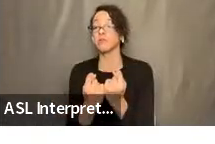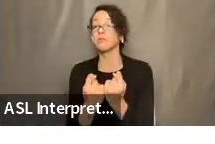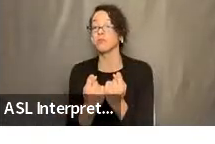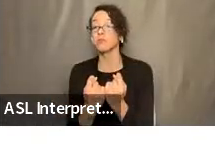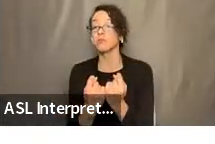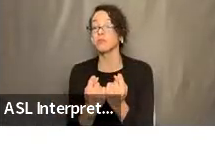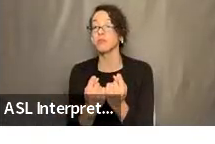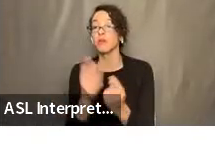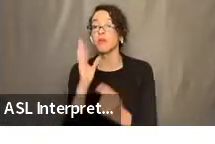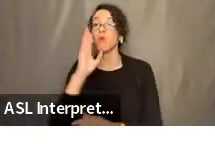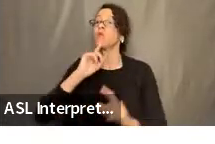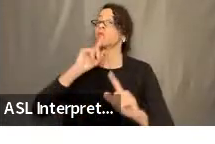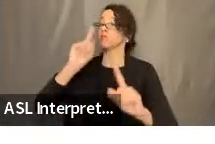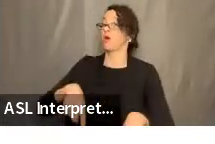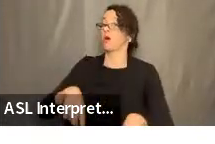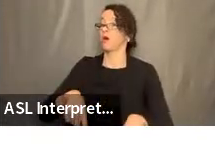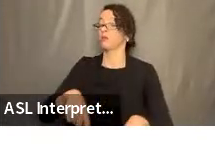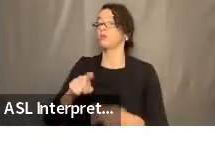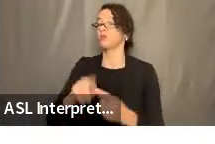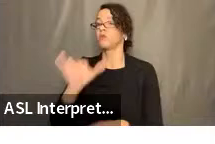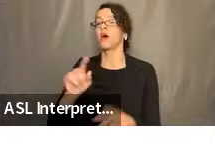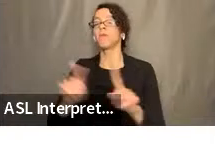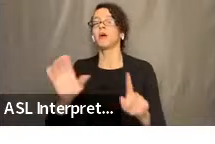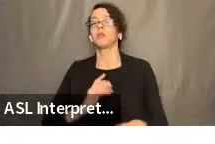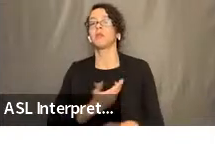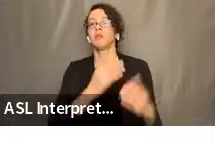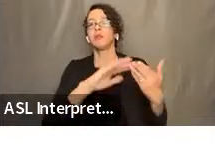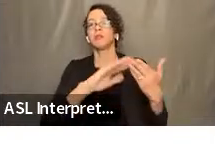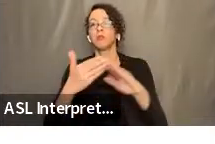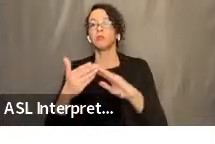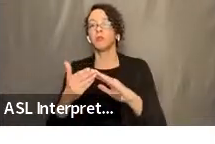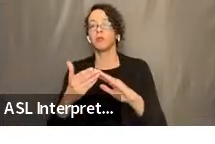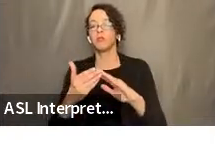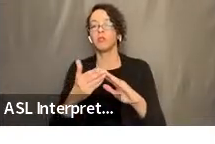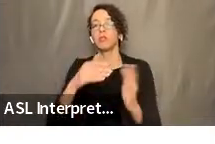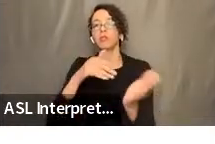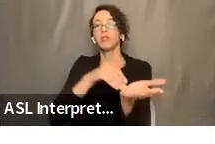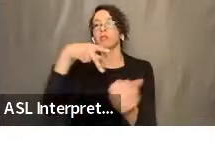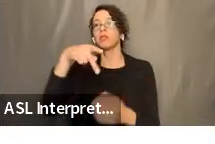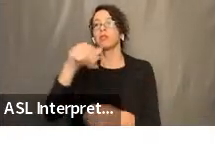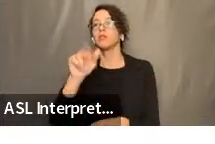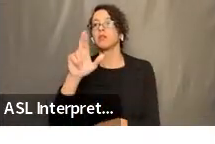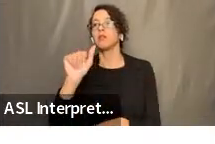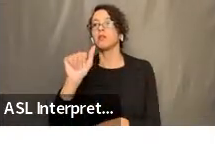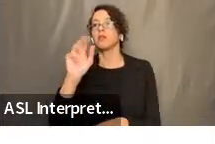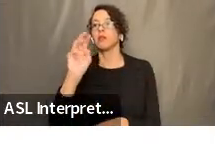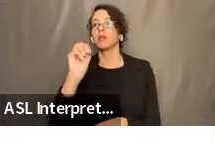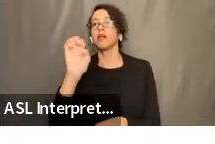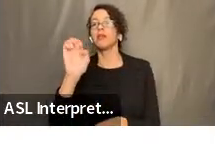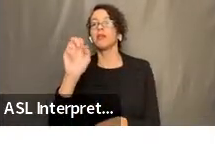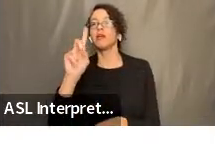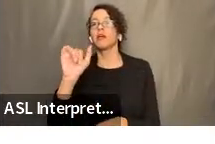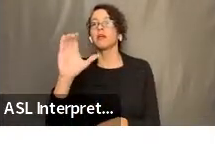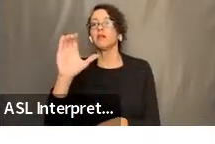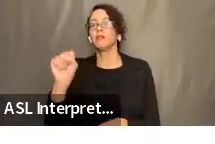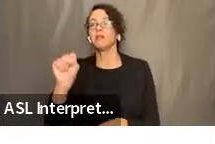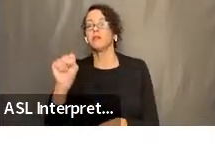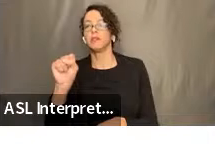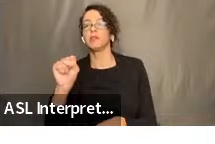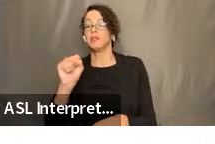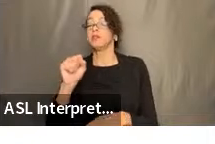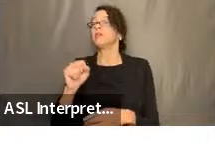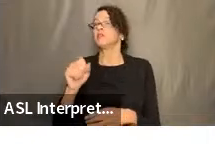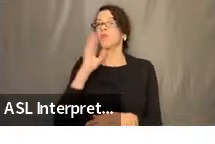our community paramedics can work with that as well. Some of my colleagues throughout the state